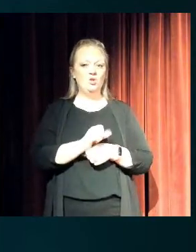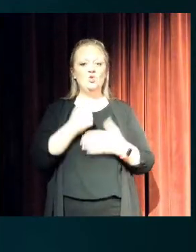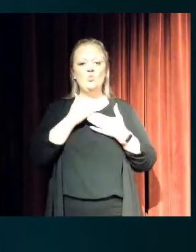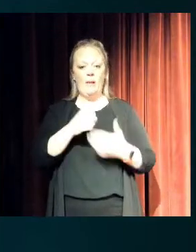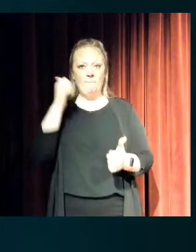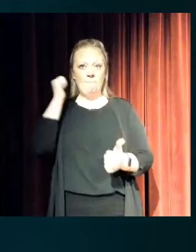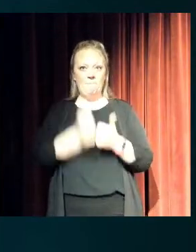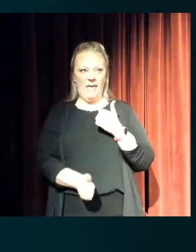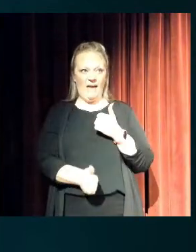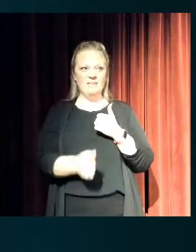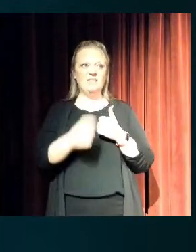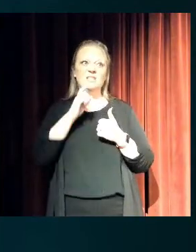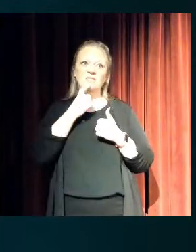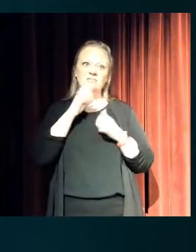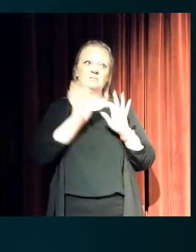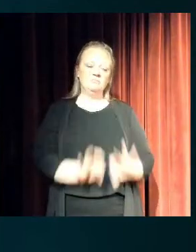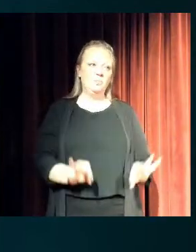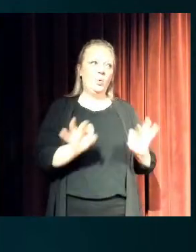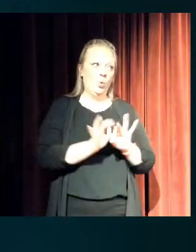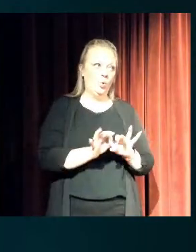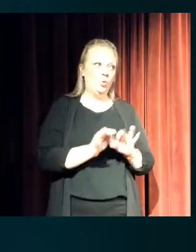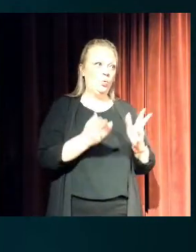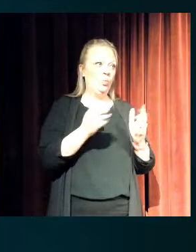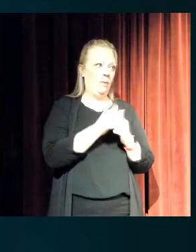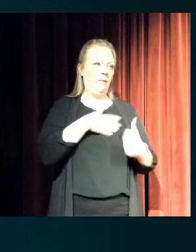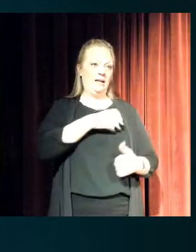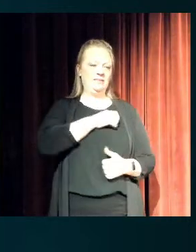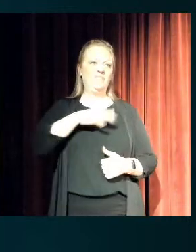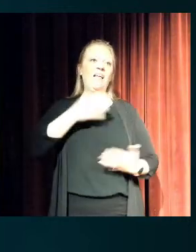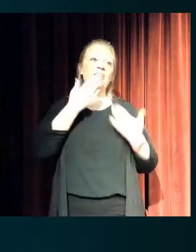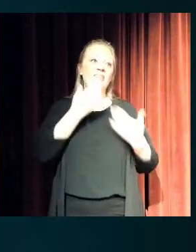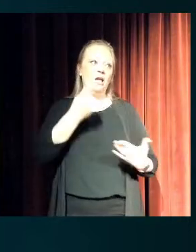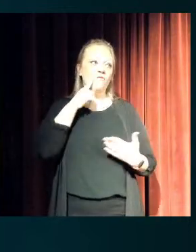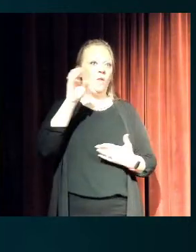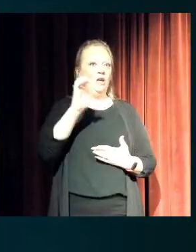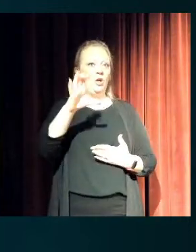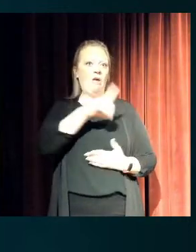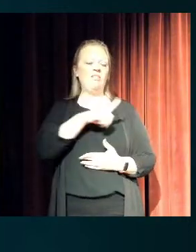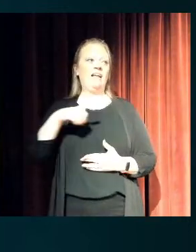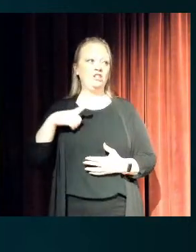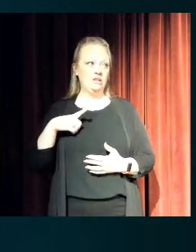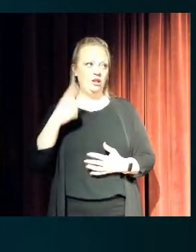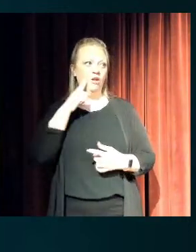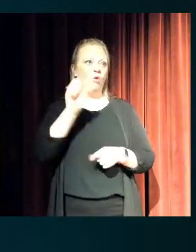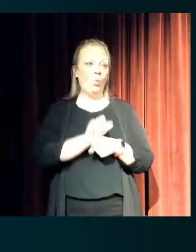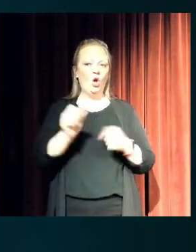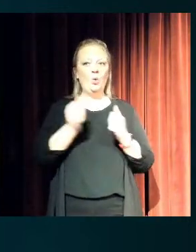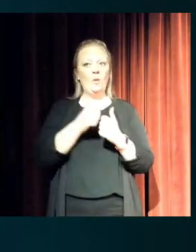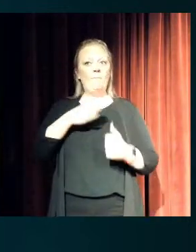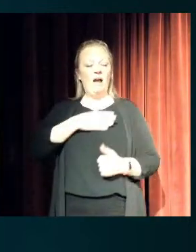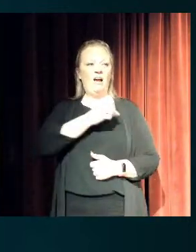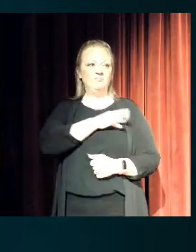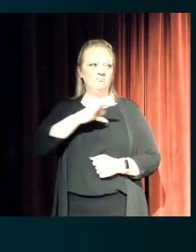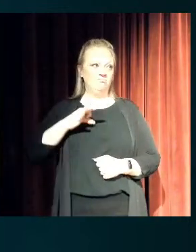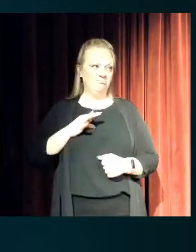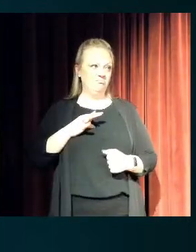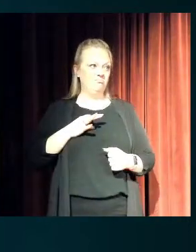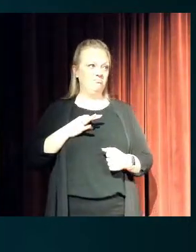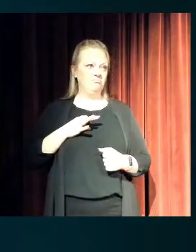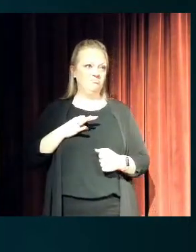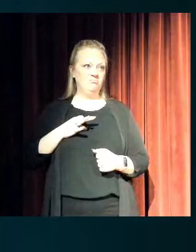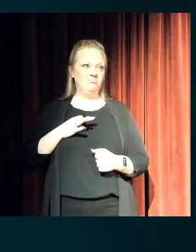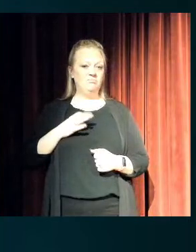resolution passed from my administration, and thank you to the members of the Erie County Legislature for working with my administration in